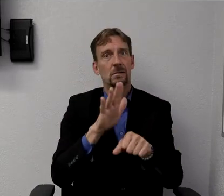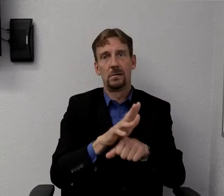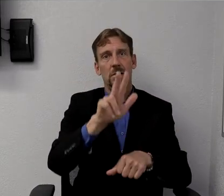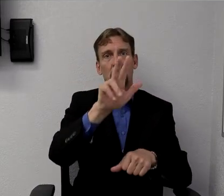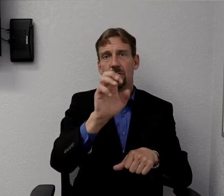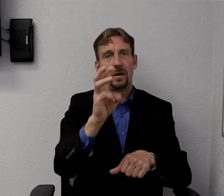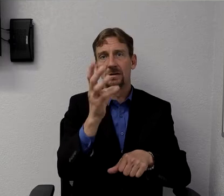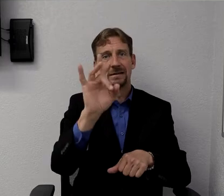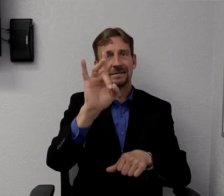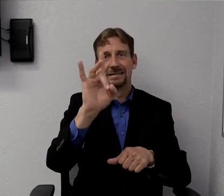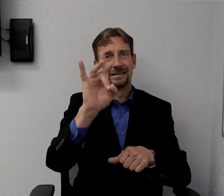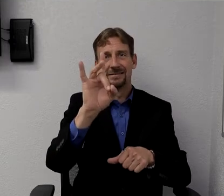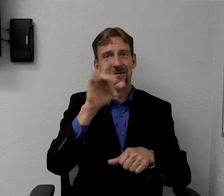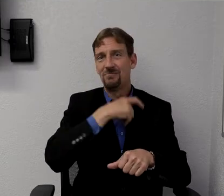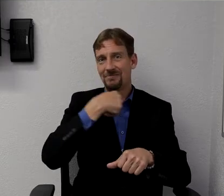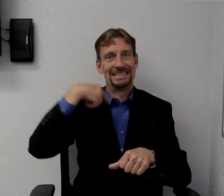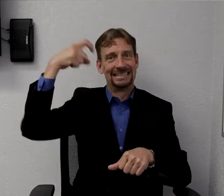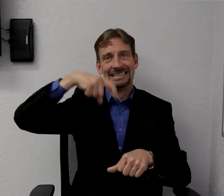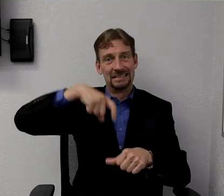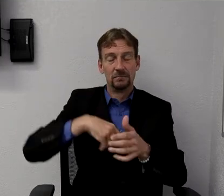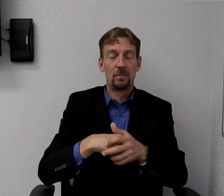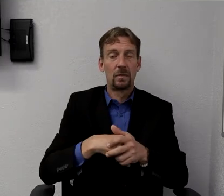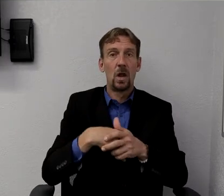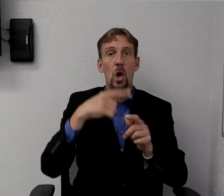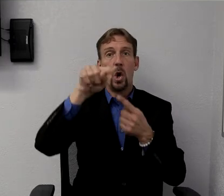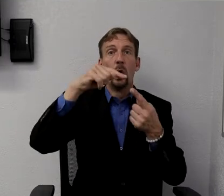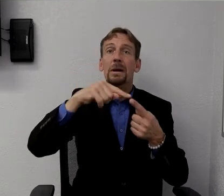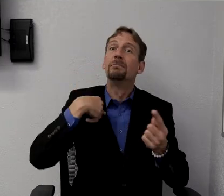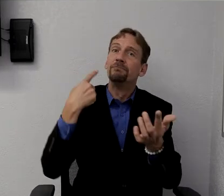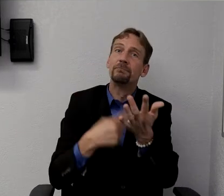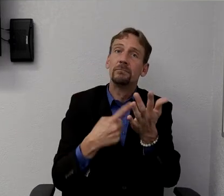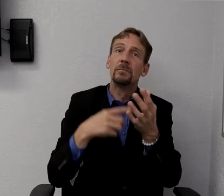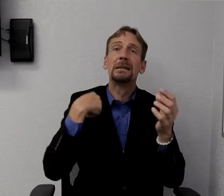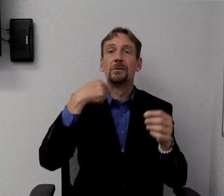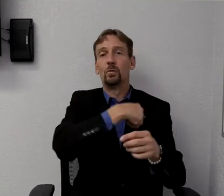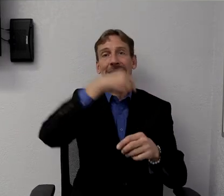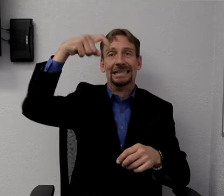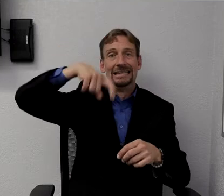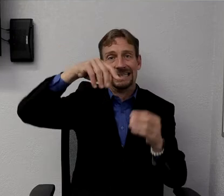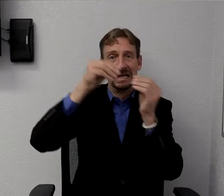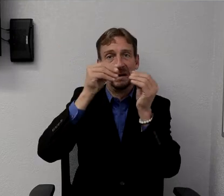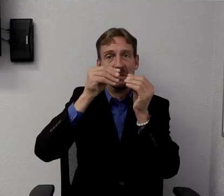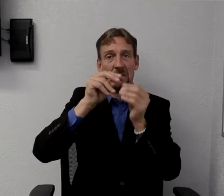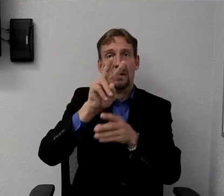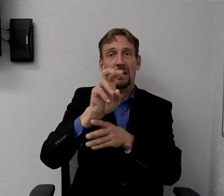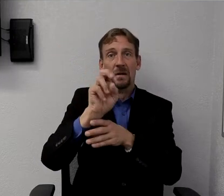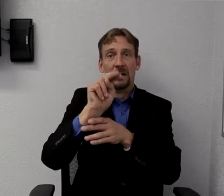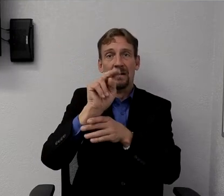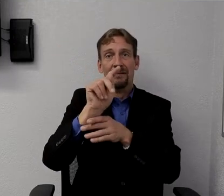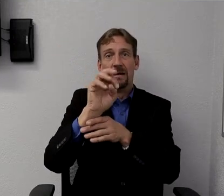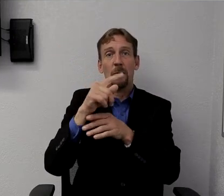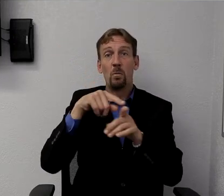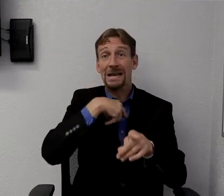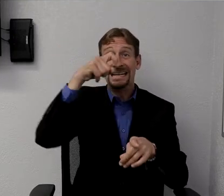when I've talked in the past about needing more ventilators, it's not that we need them today, but it's to be prepared